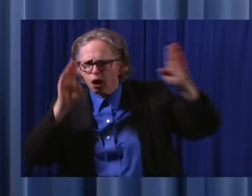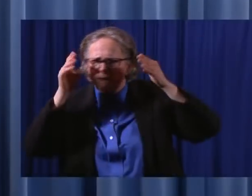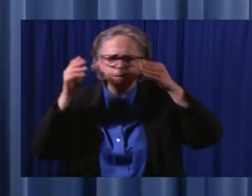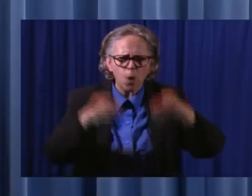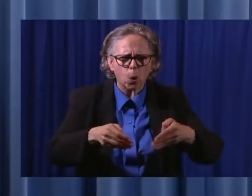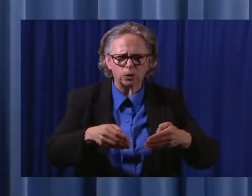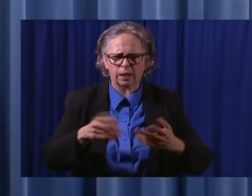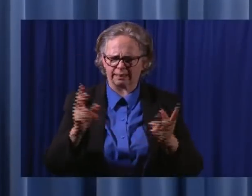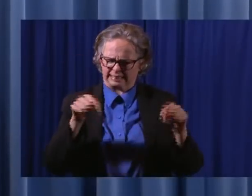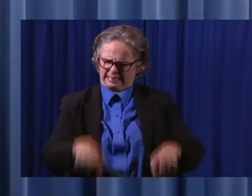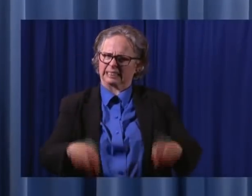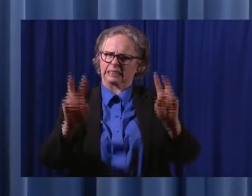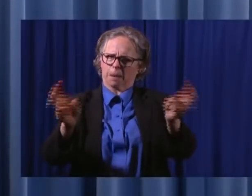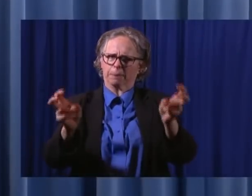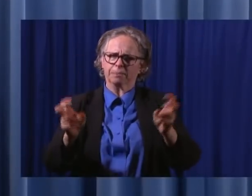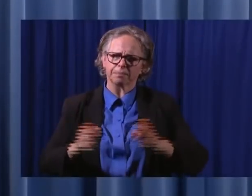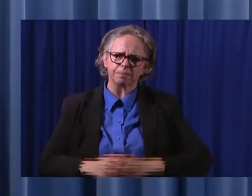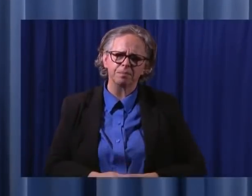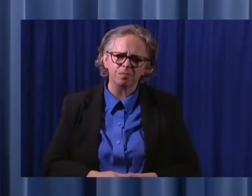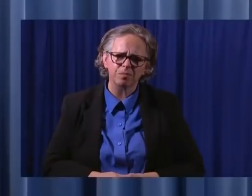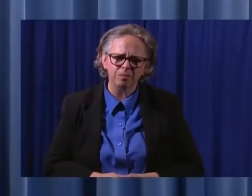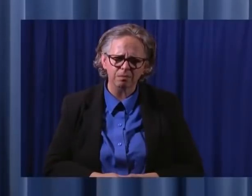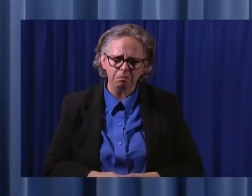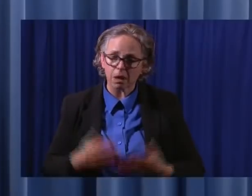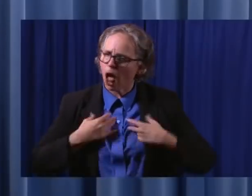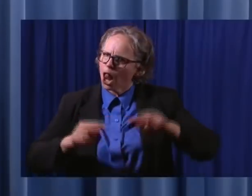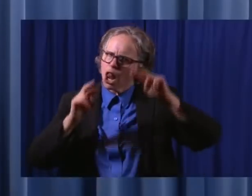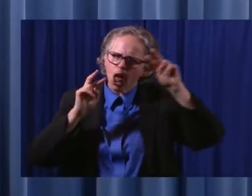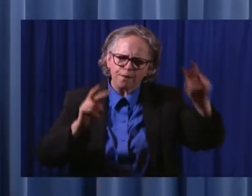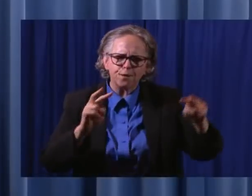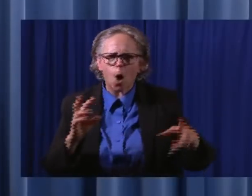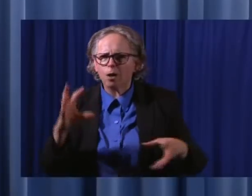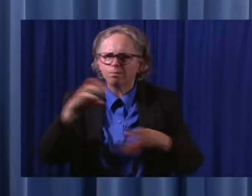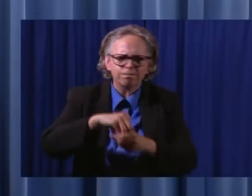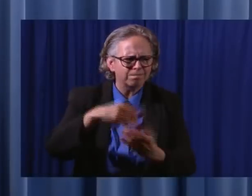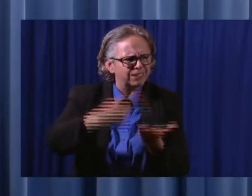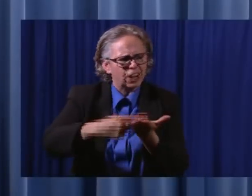federal partners as well tomorrow.